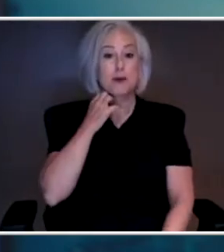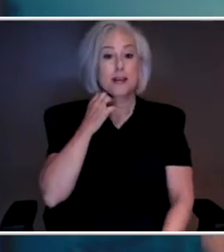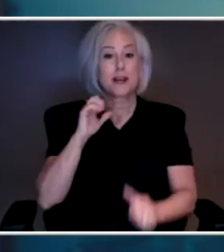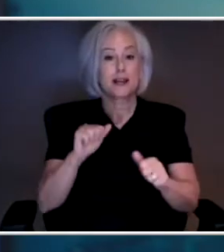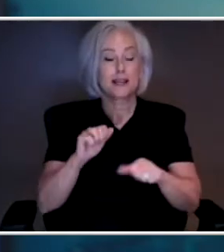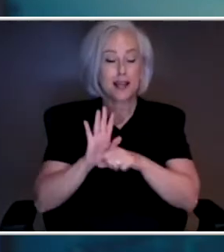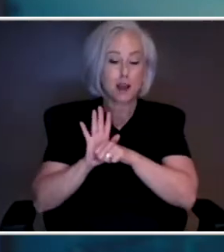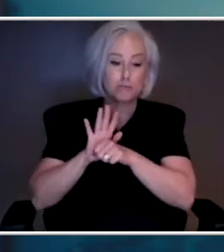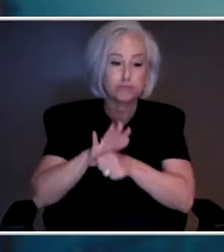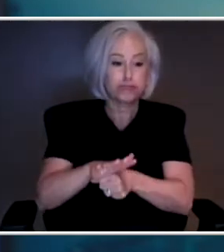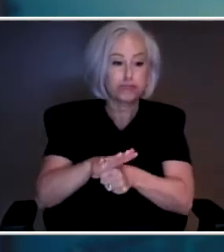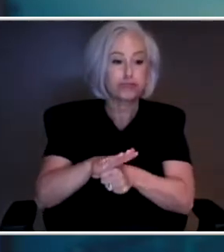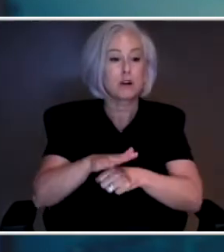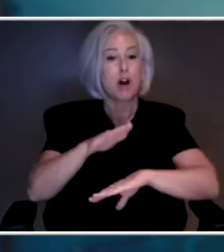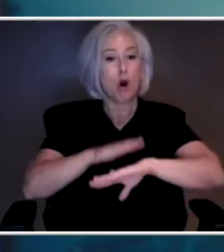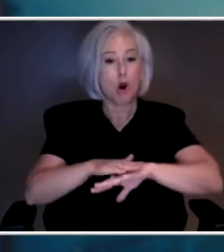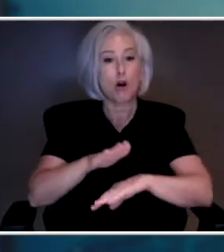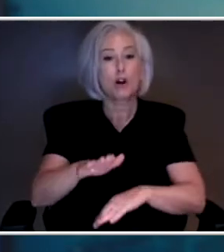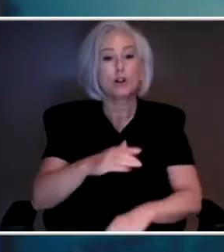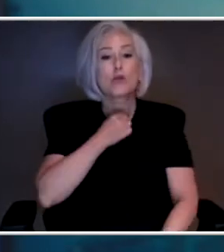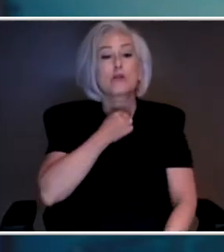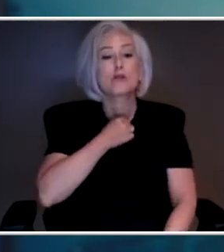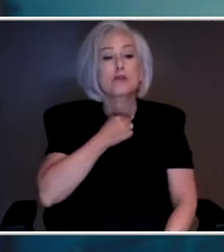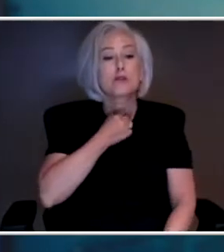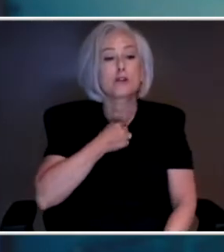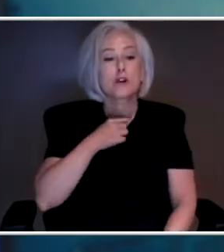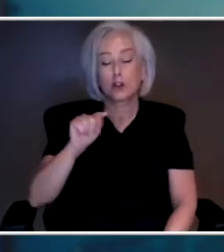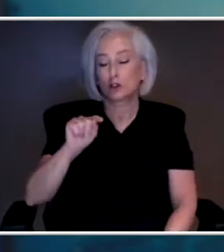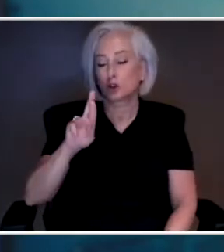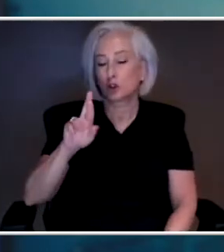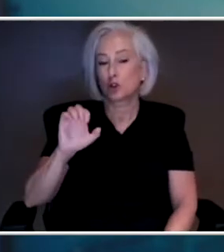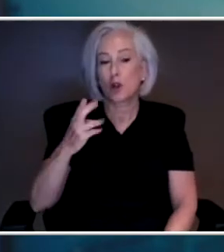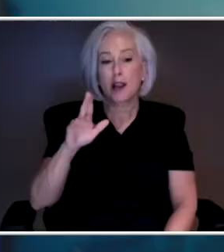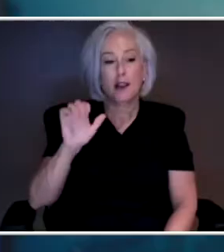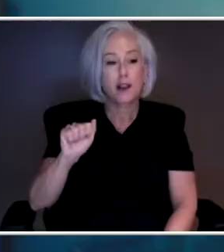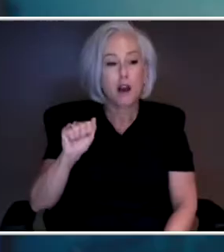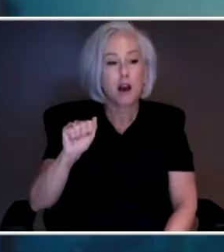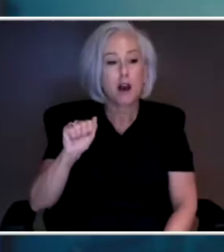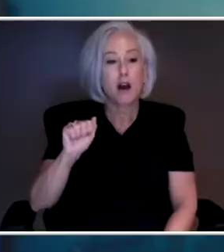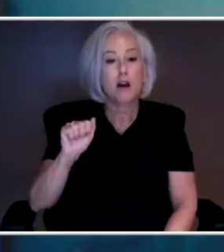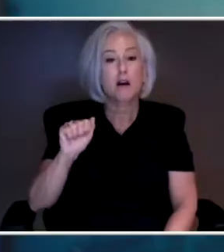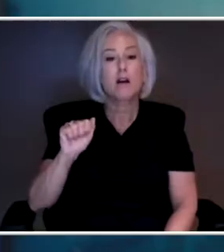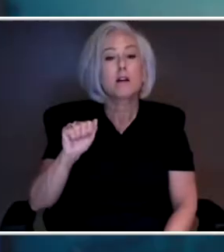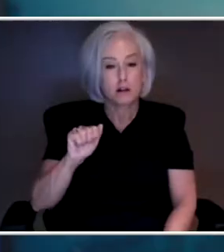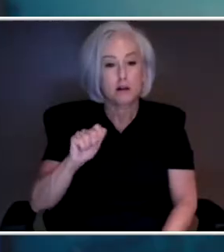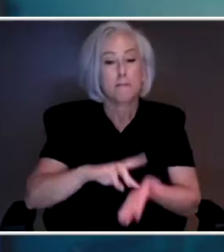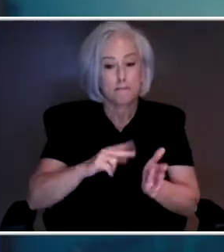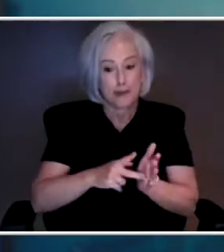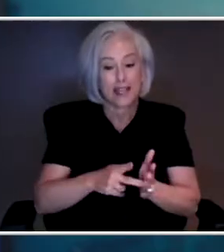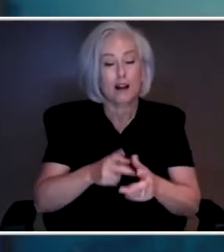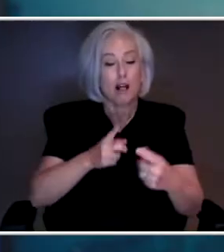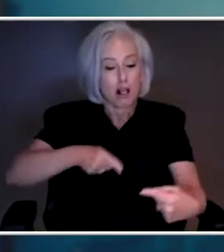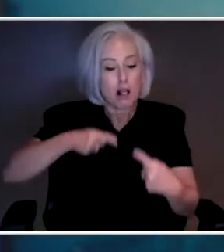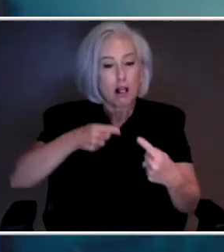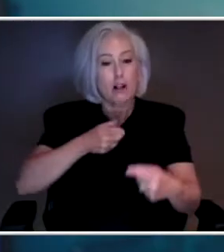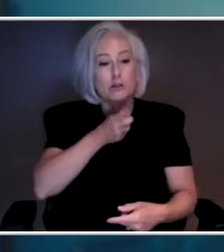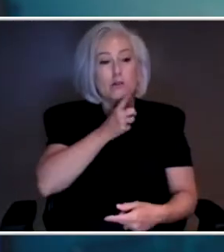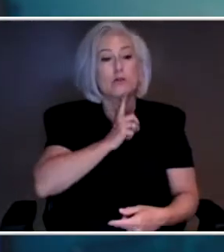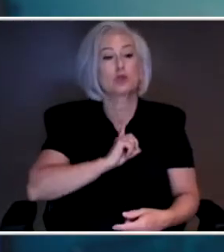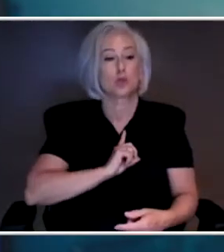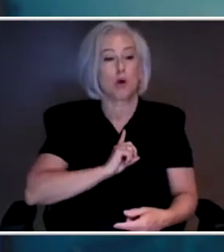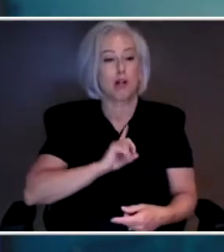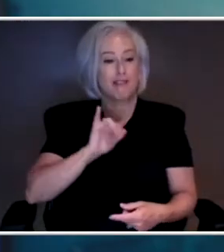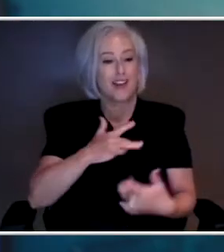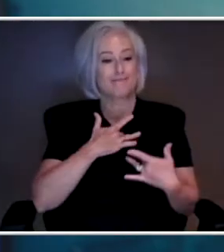your trachea or your windpipe or causing difficulties with swallowing. And so that's really more common. We've